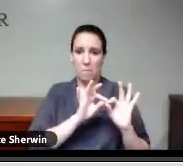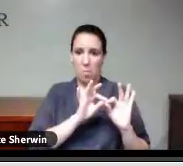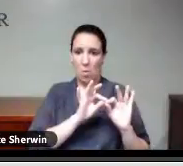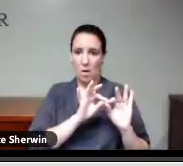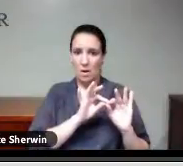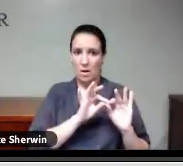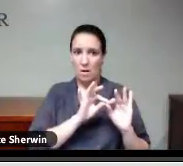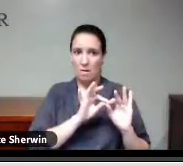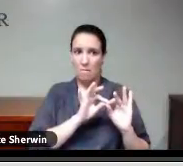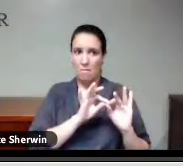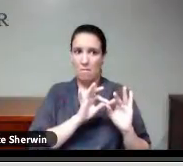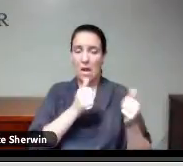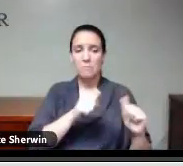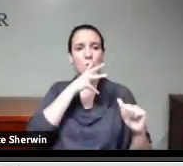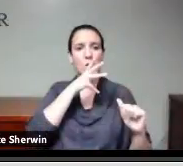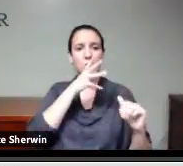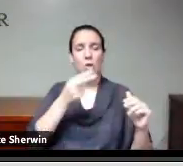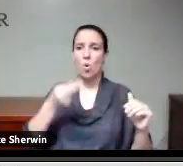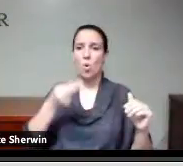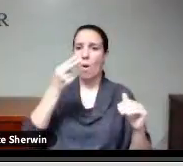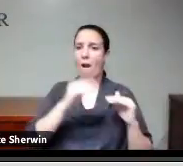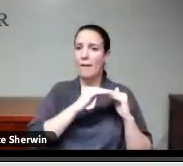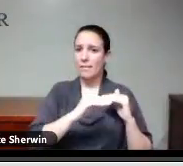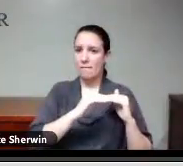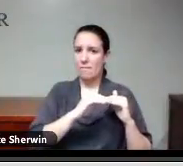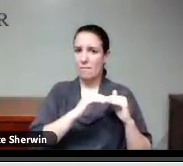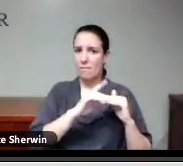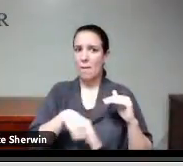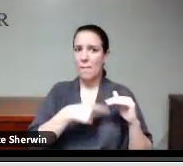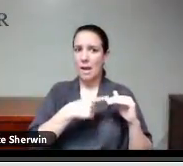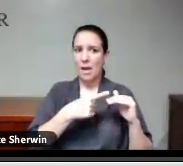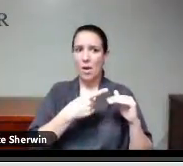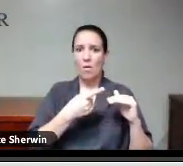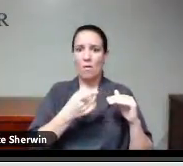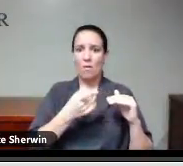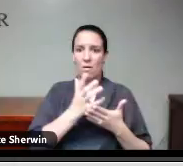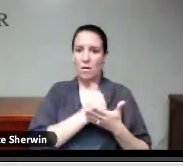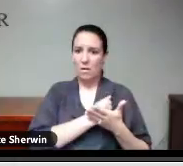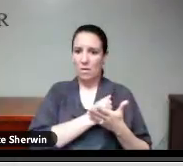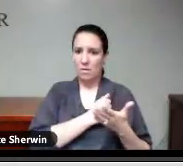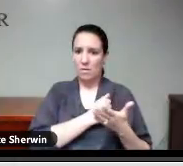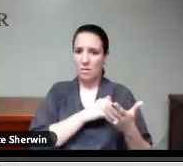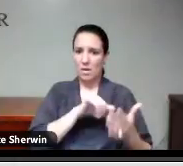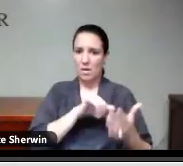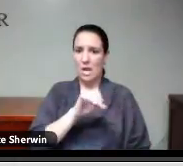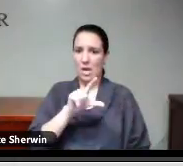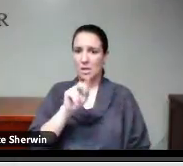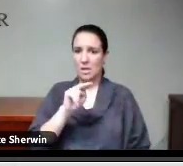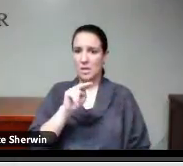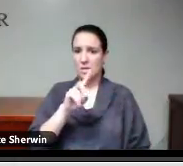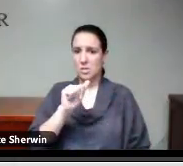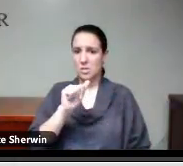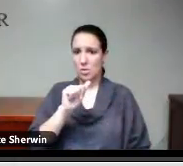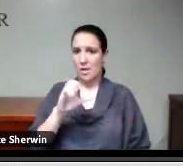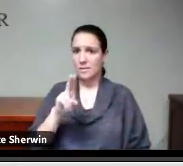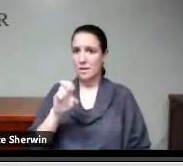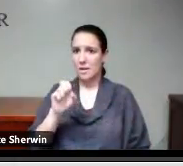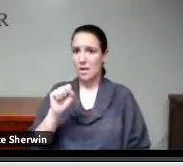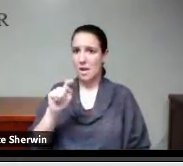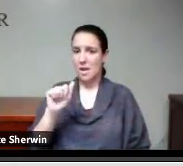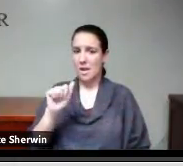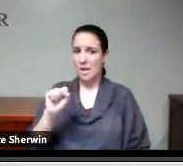high level about evaluation, which is actually, Yolanda Cuestas, it's her area of expertise more than it is mine, but I'm